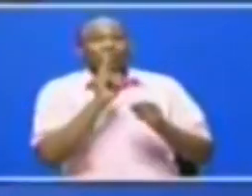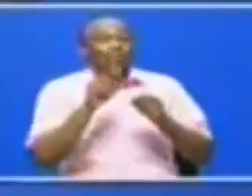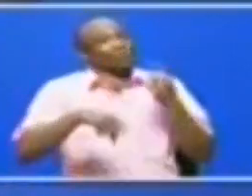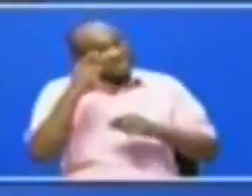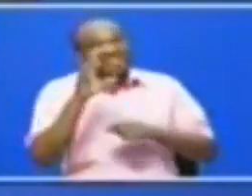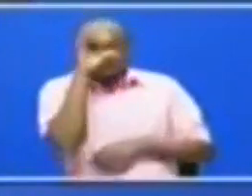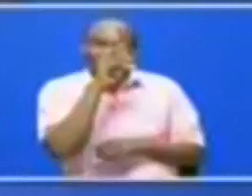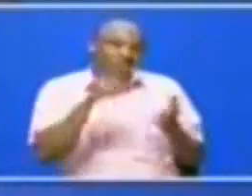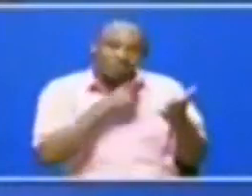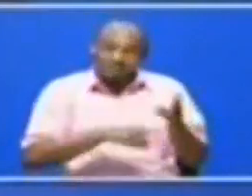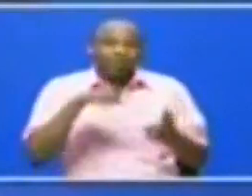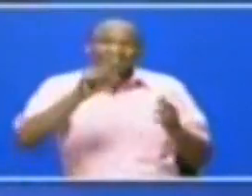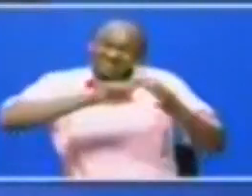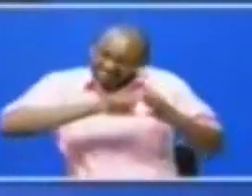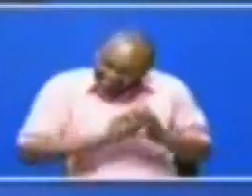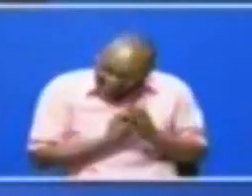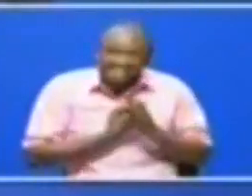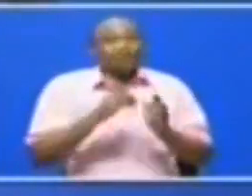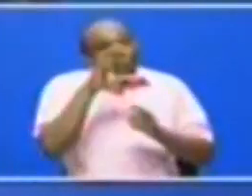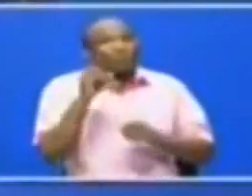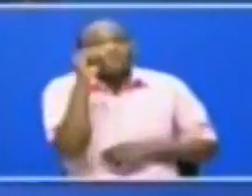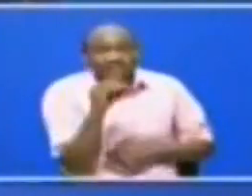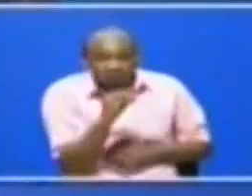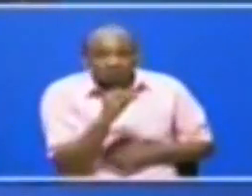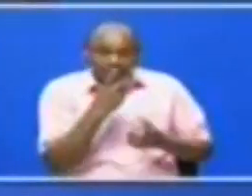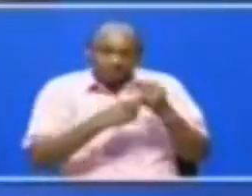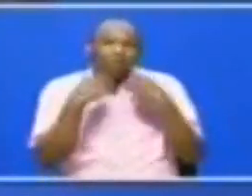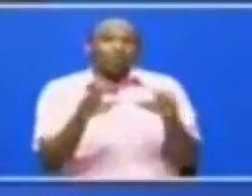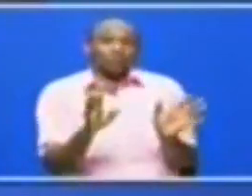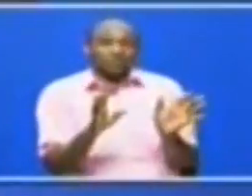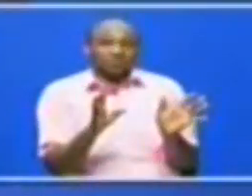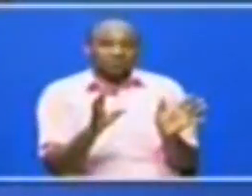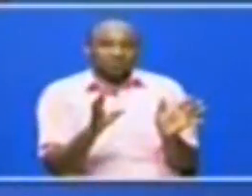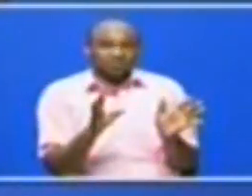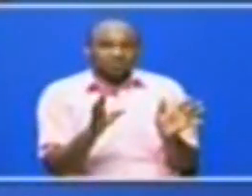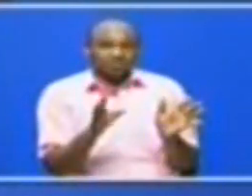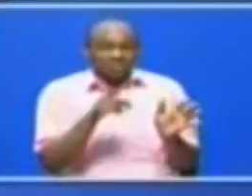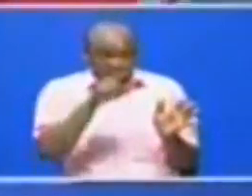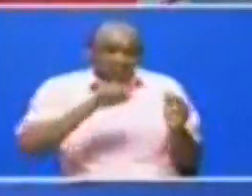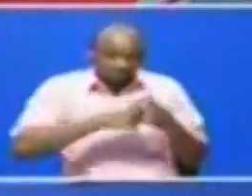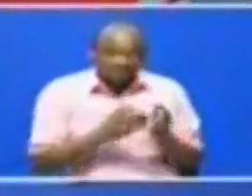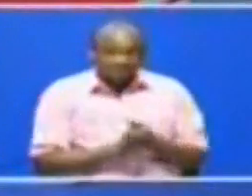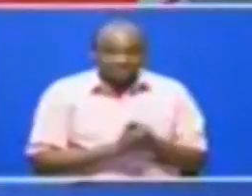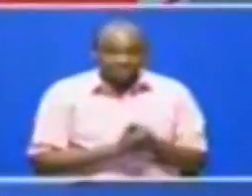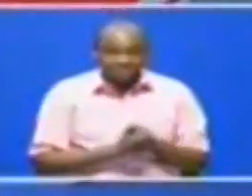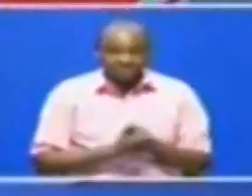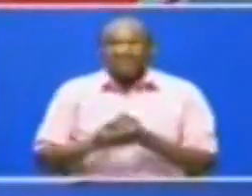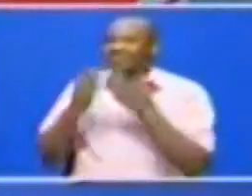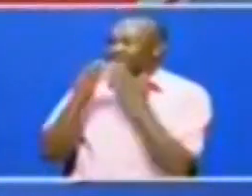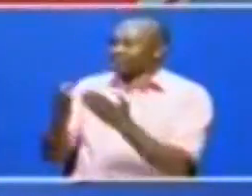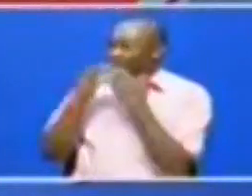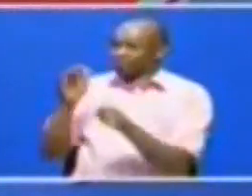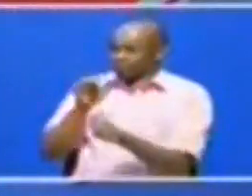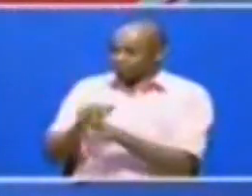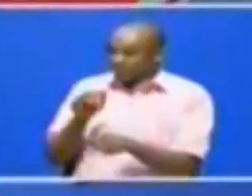as a strategist, mm-hmm. you start on a worst-case scenario mm-hmm. where they both lost. And now, of course, they have to fight to win. And that is why we have an election. Thank you very much, Nelson Harvey,